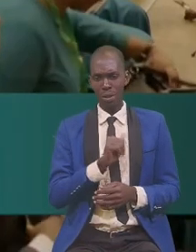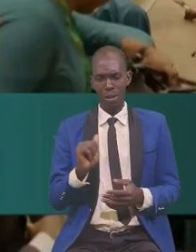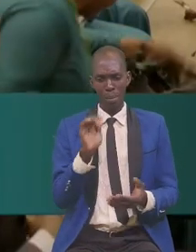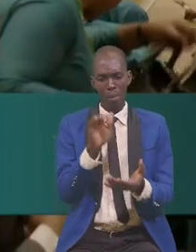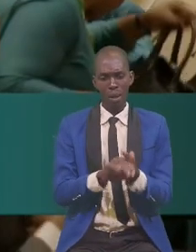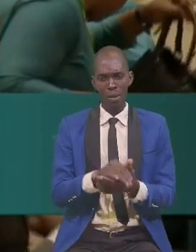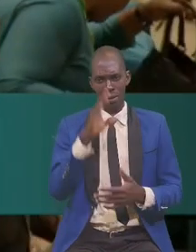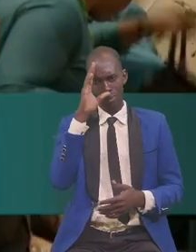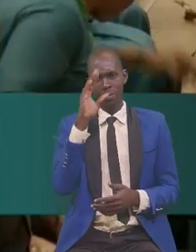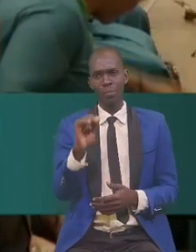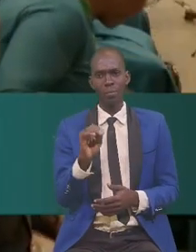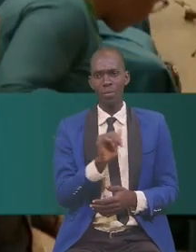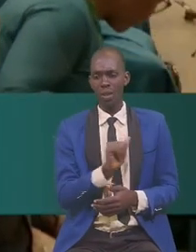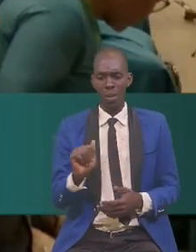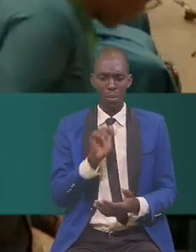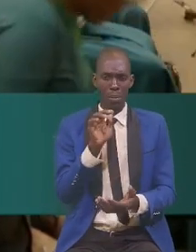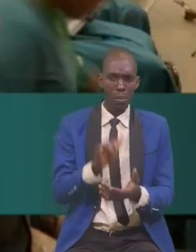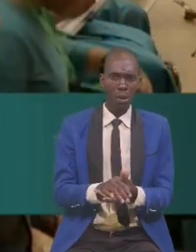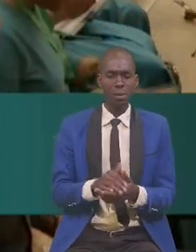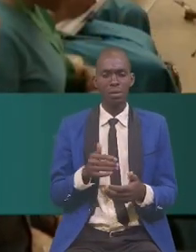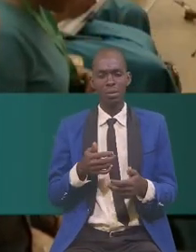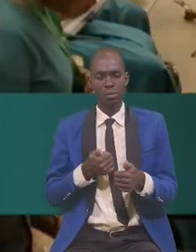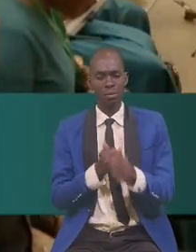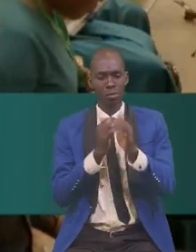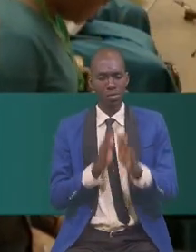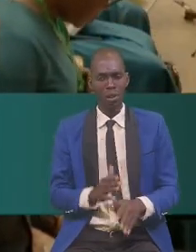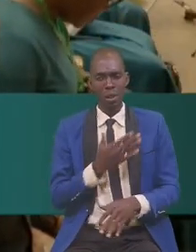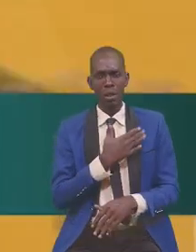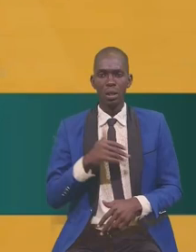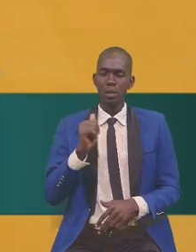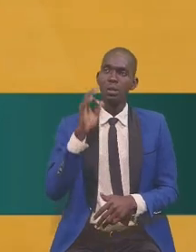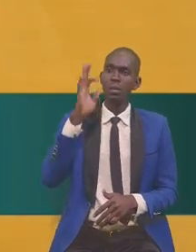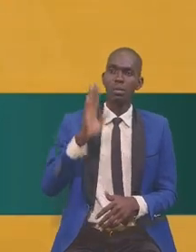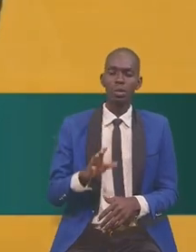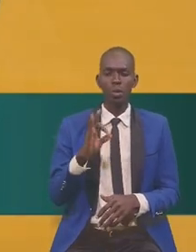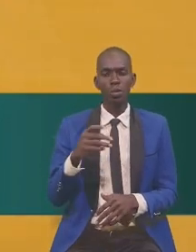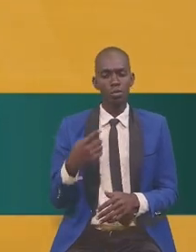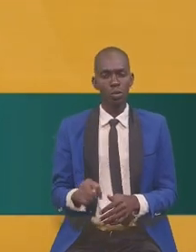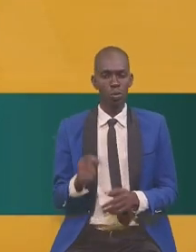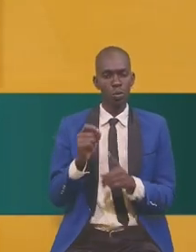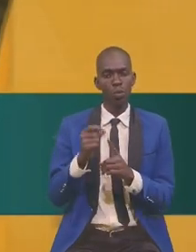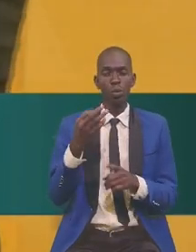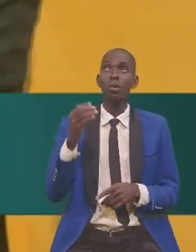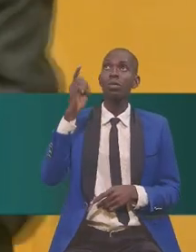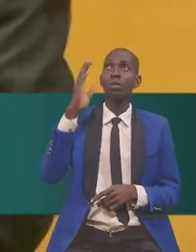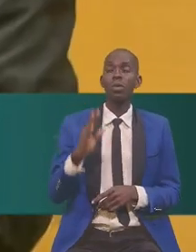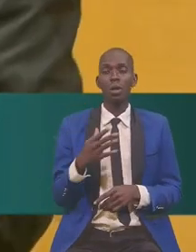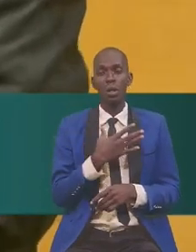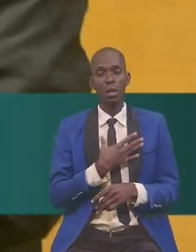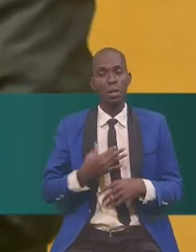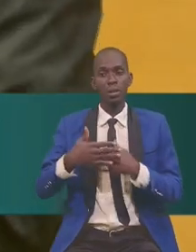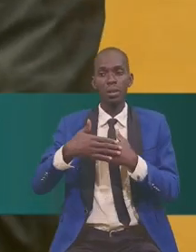married apostle, and a minister of the gospel. And they were told after